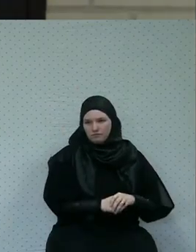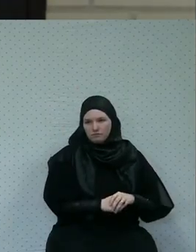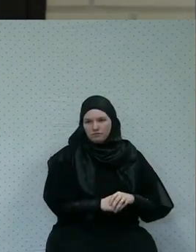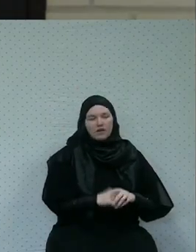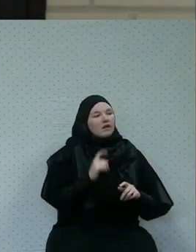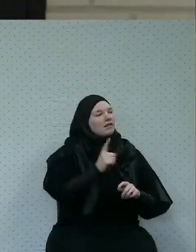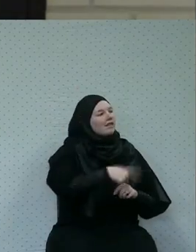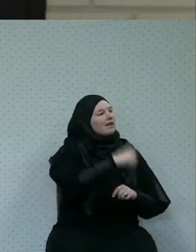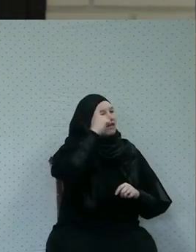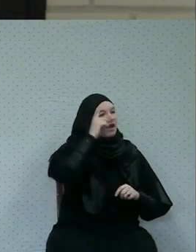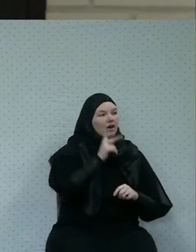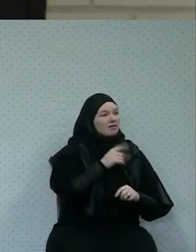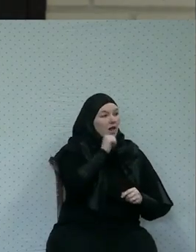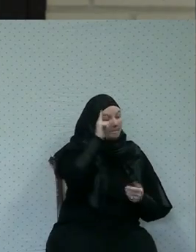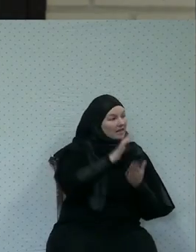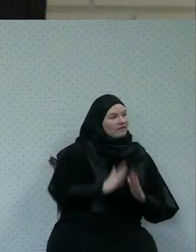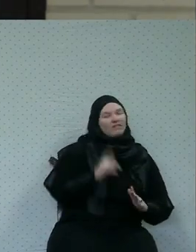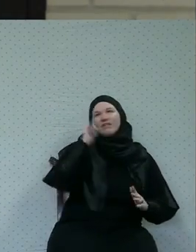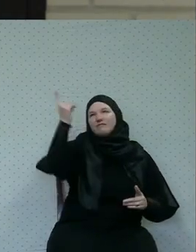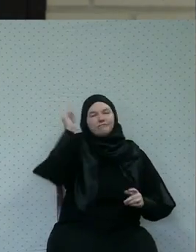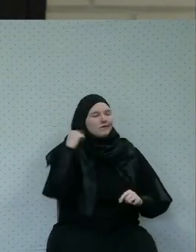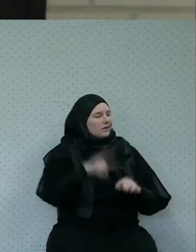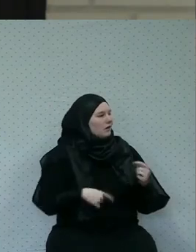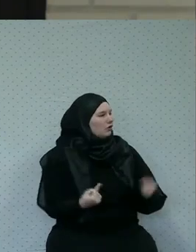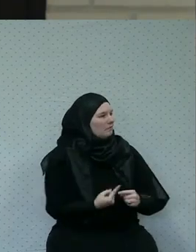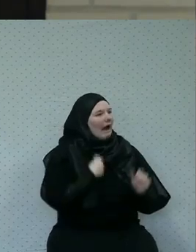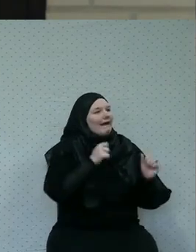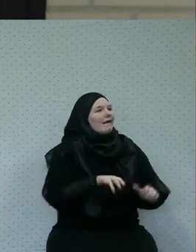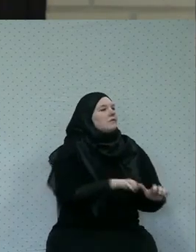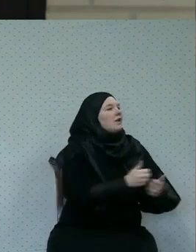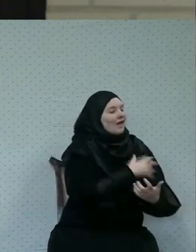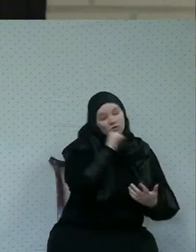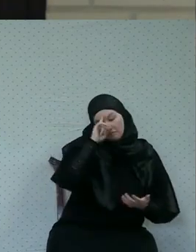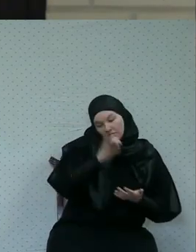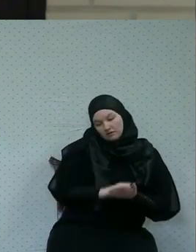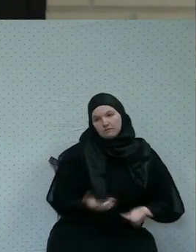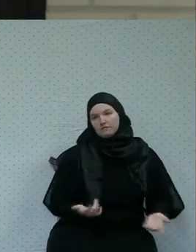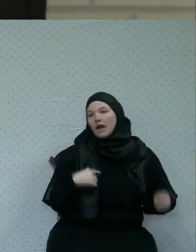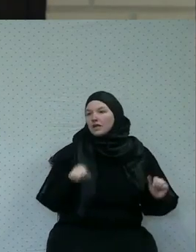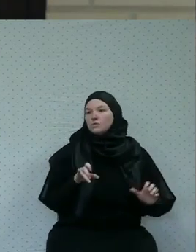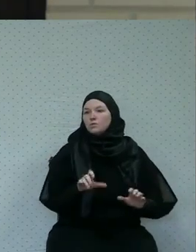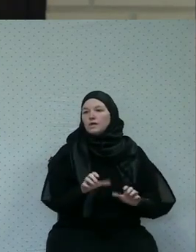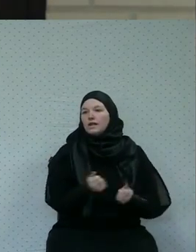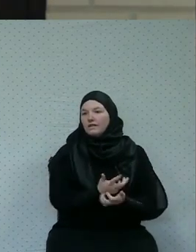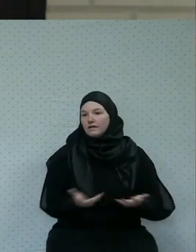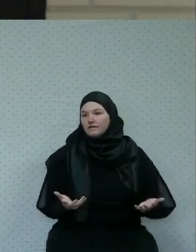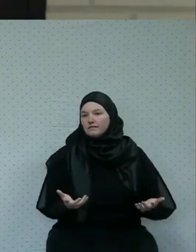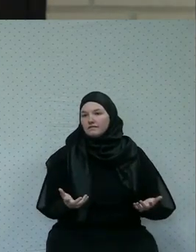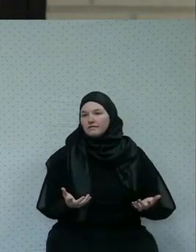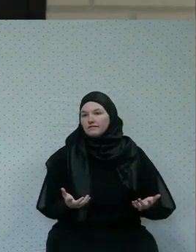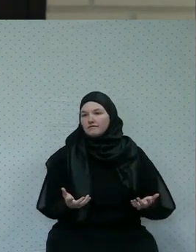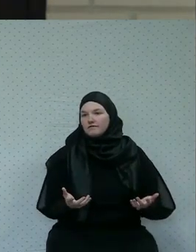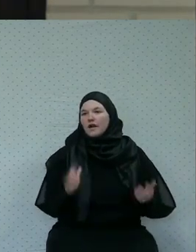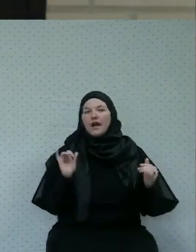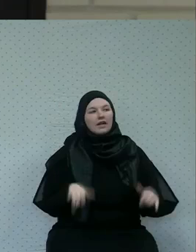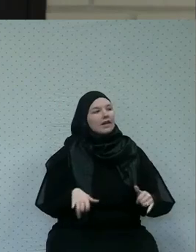They think Allah will do nothing. Which means I can do anything and I can play